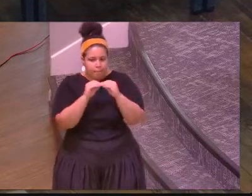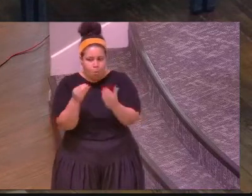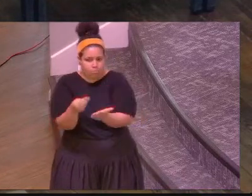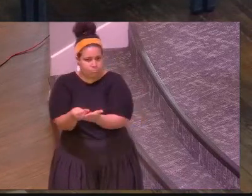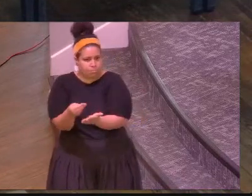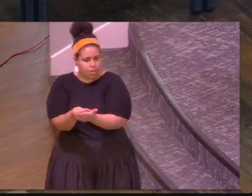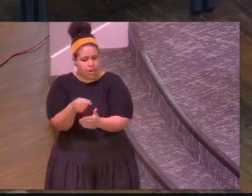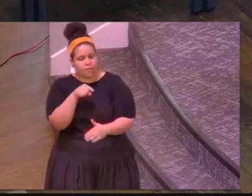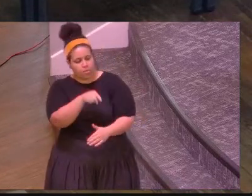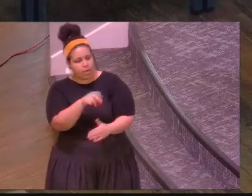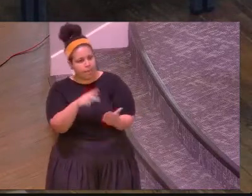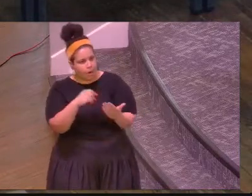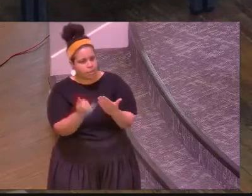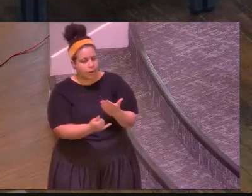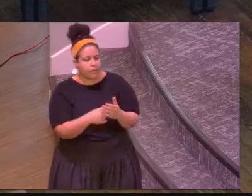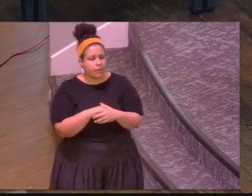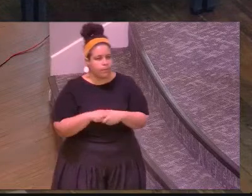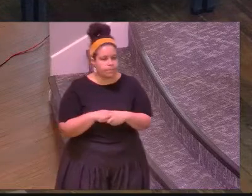the projects.